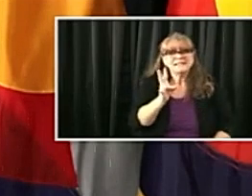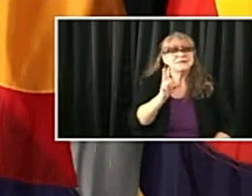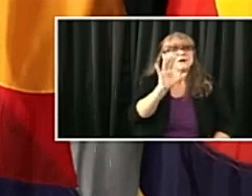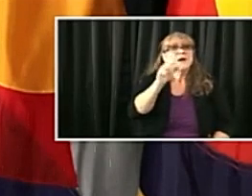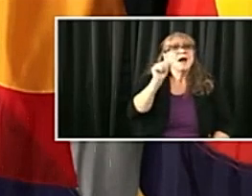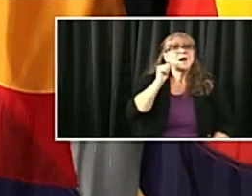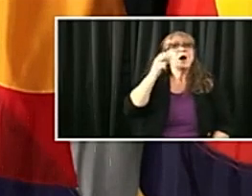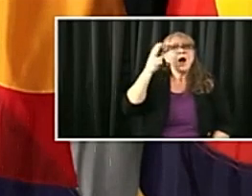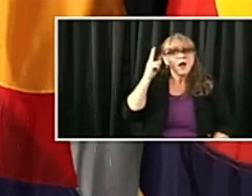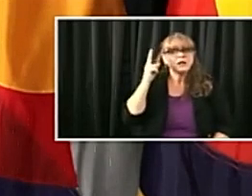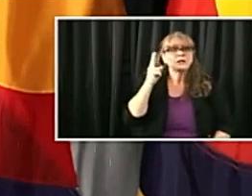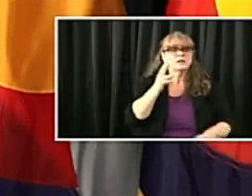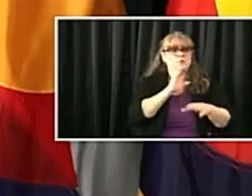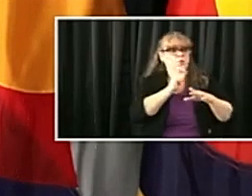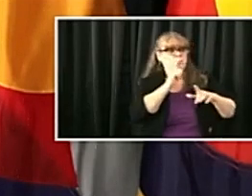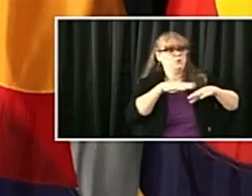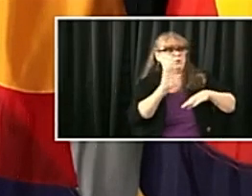go to